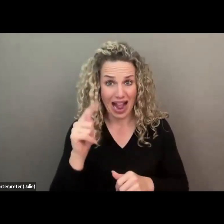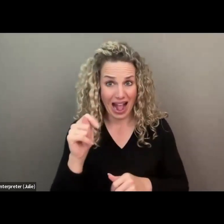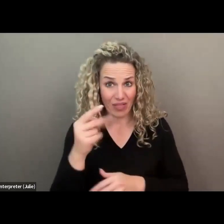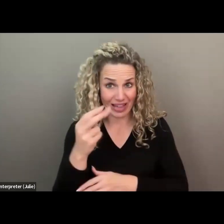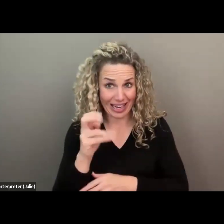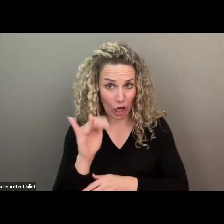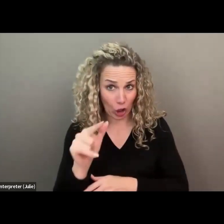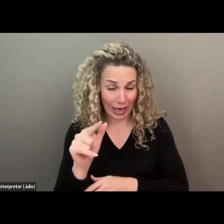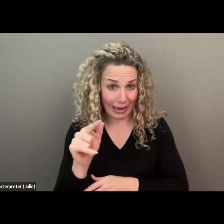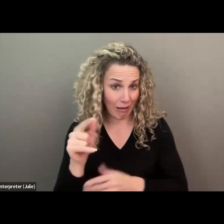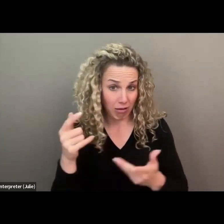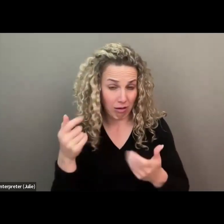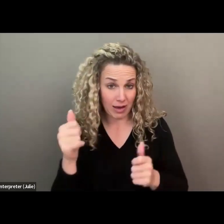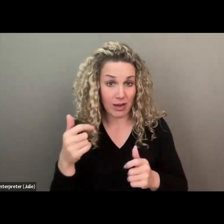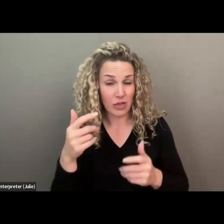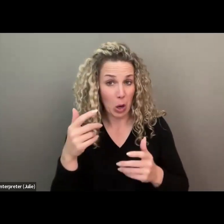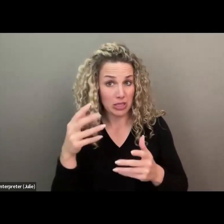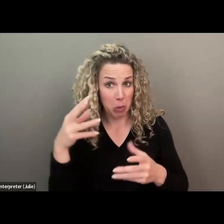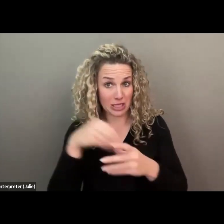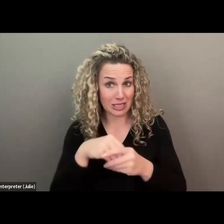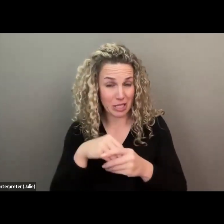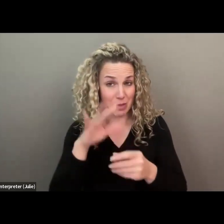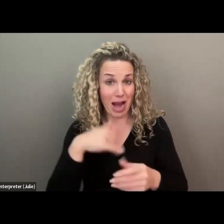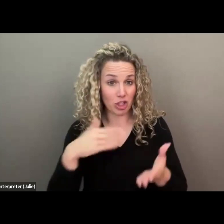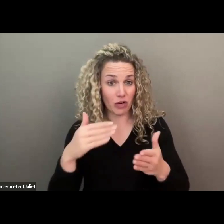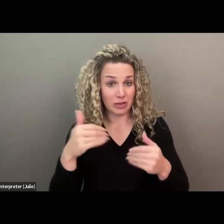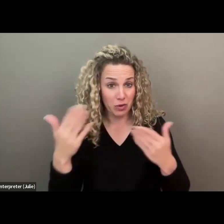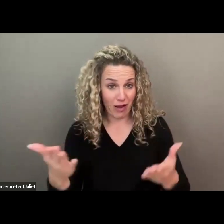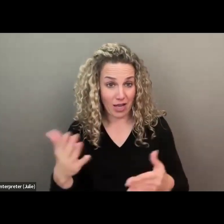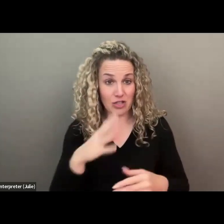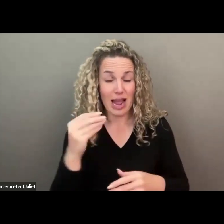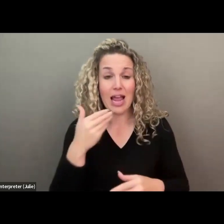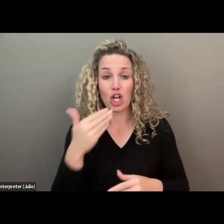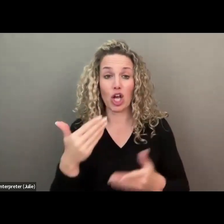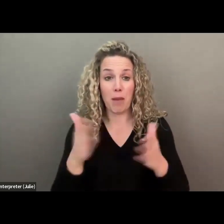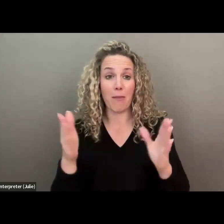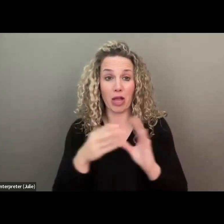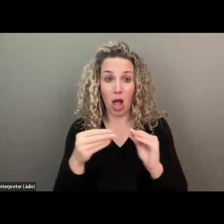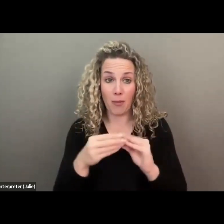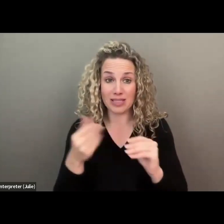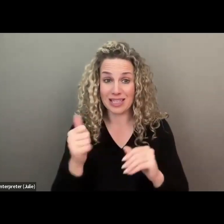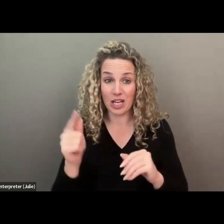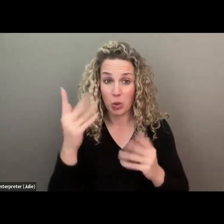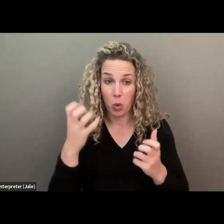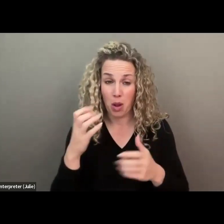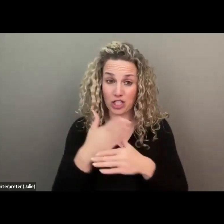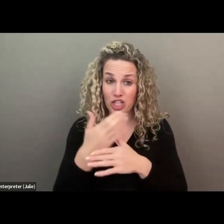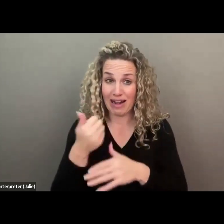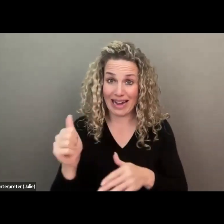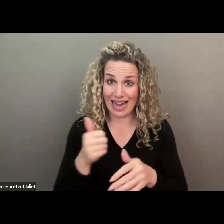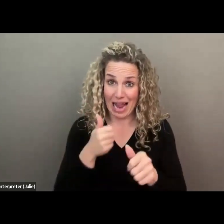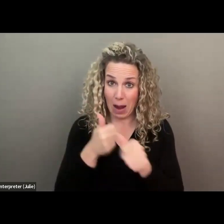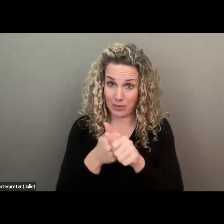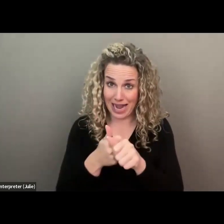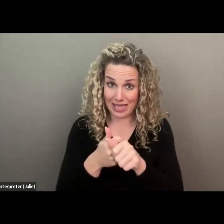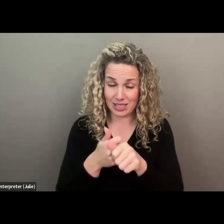that there was quite a bit of participation by our service providers and good public comments. Is there anyone that wants to share any updates on the